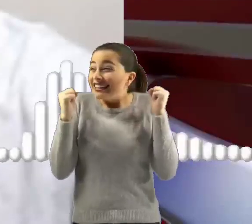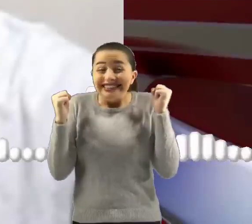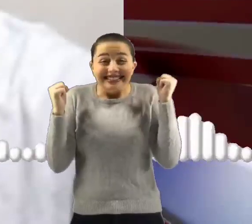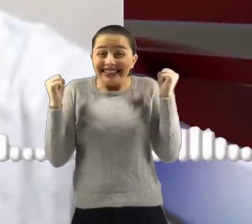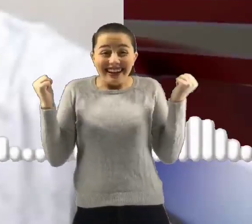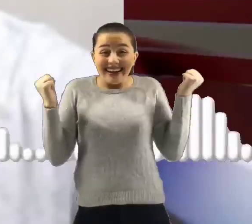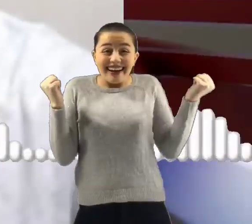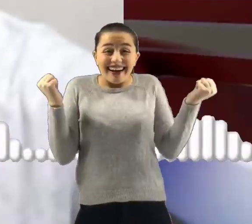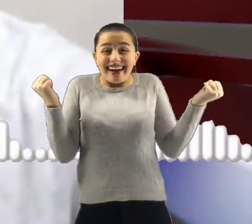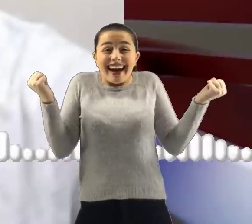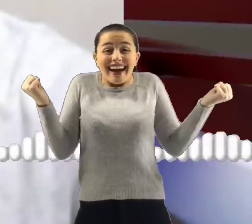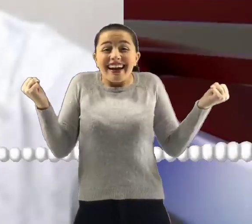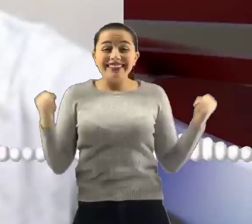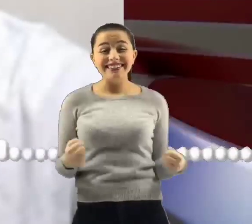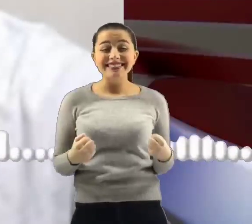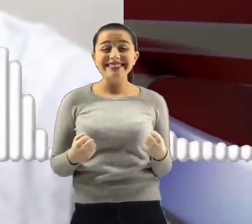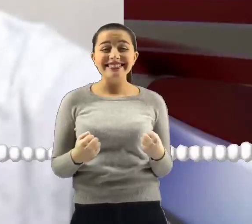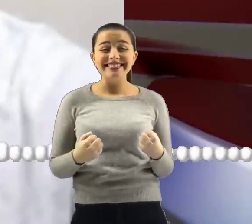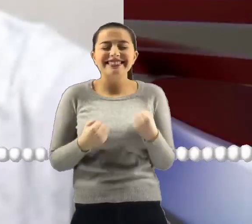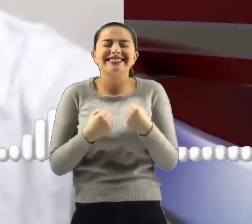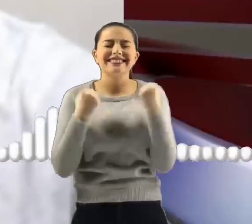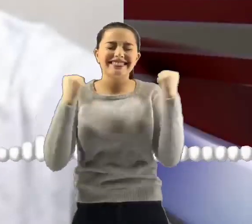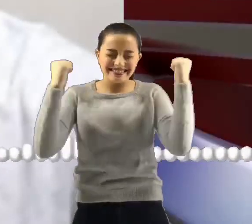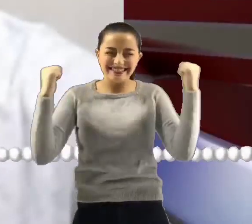o nwee vichọ ka ekwuo maka dee